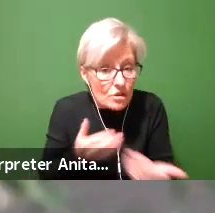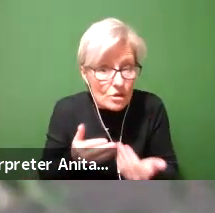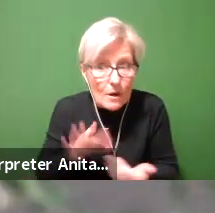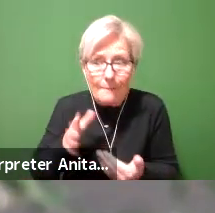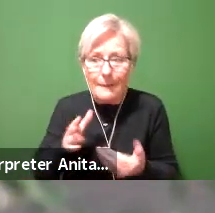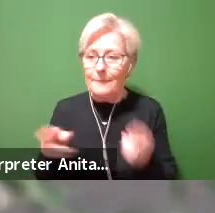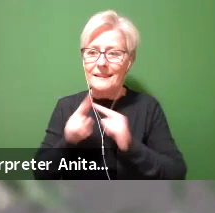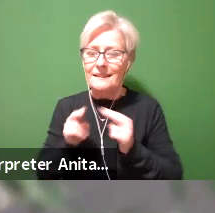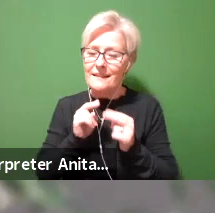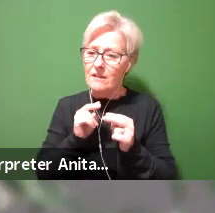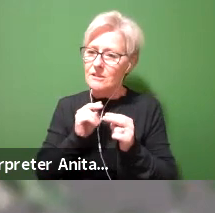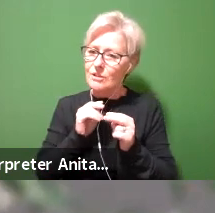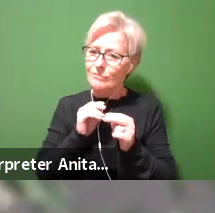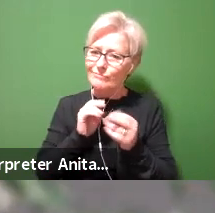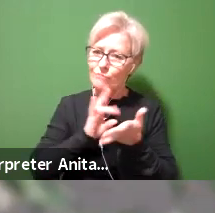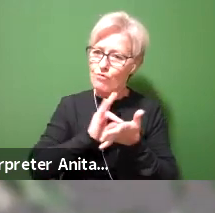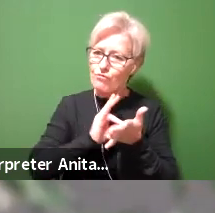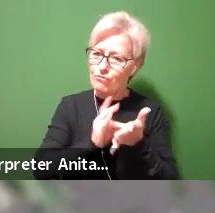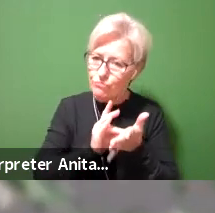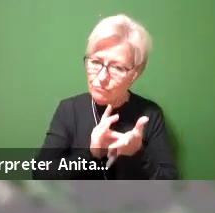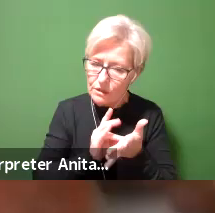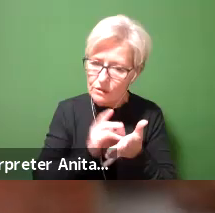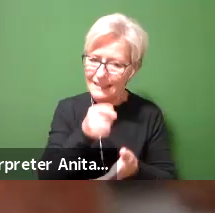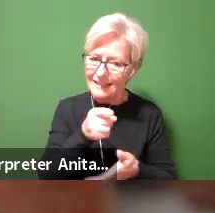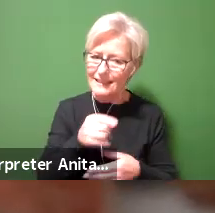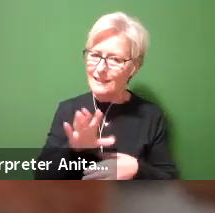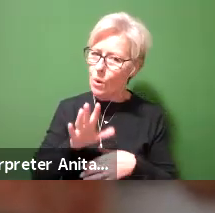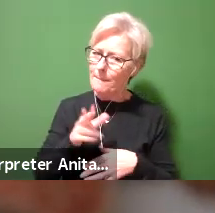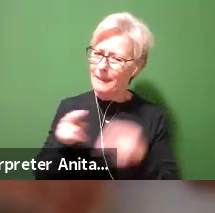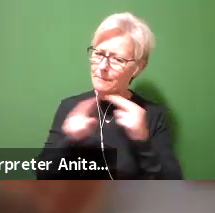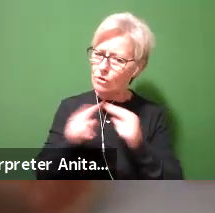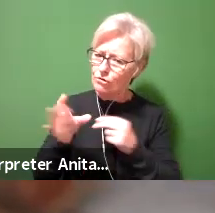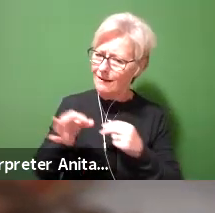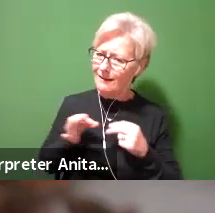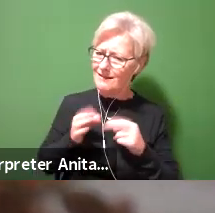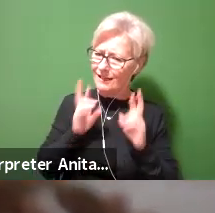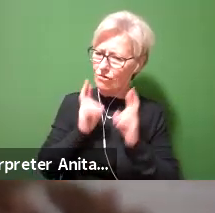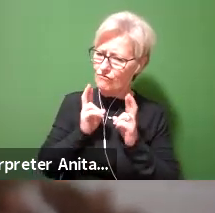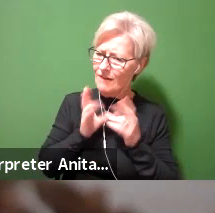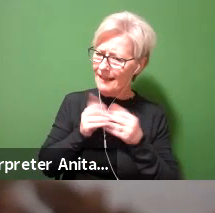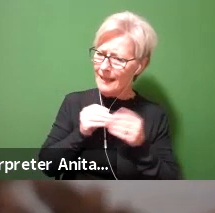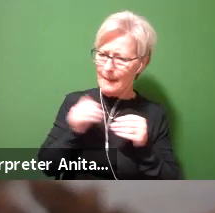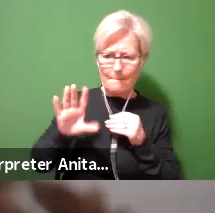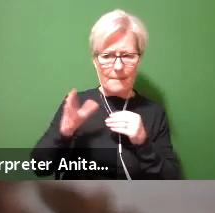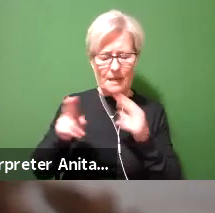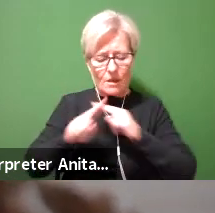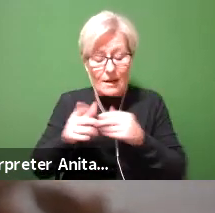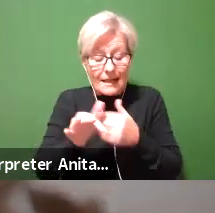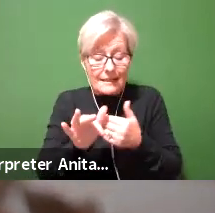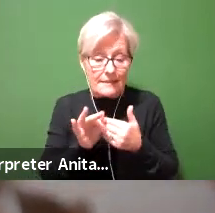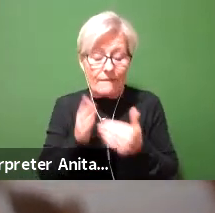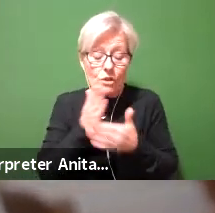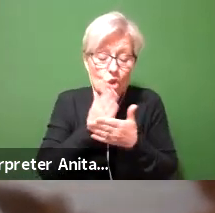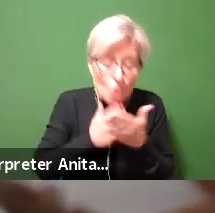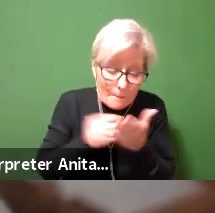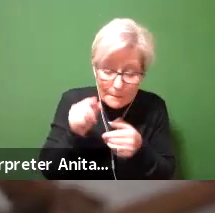and the ingredients vary a lot. You may not be getting what you think you are getting, and they may not be safe for you. There is some small evidence that